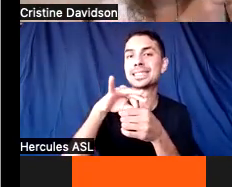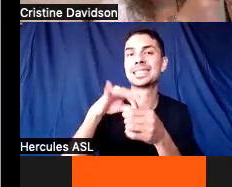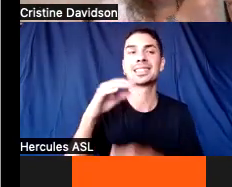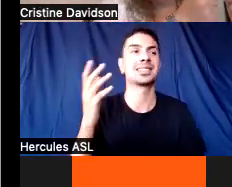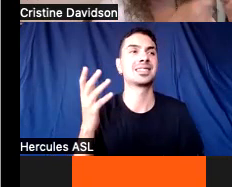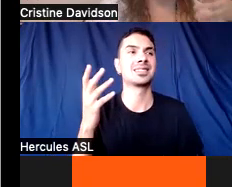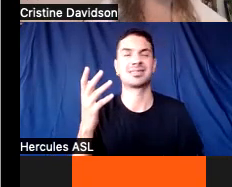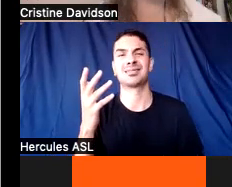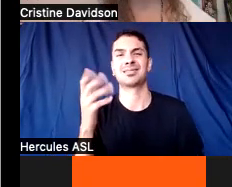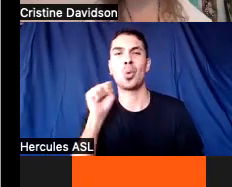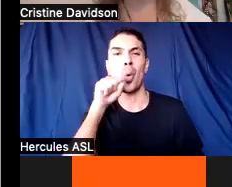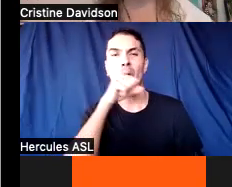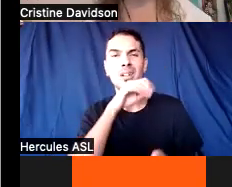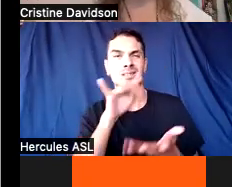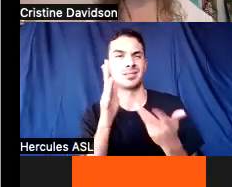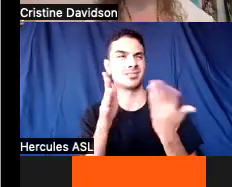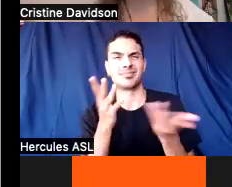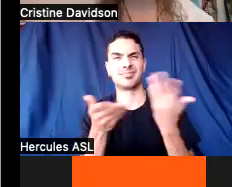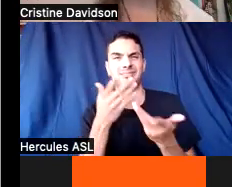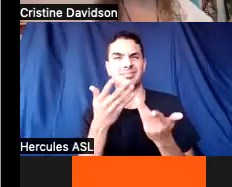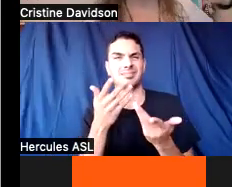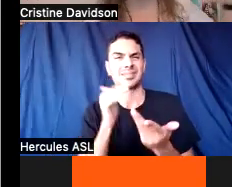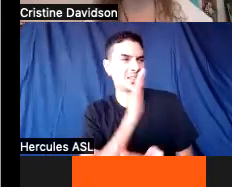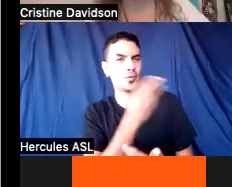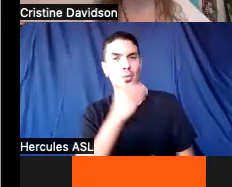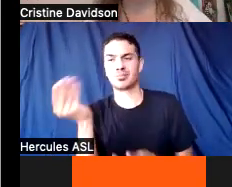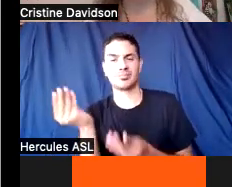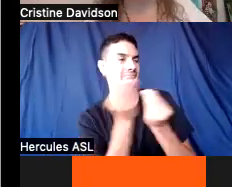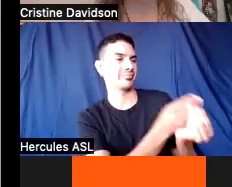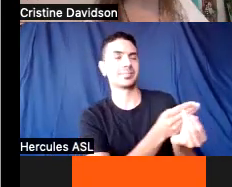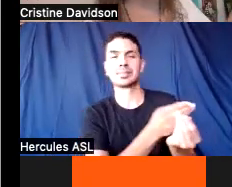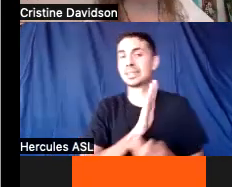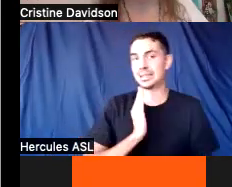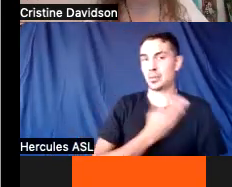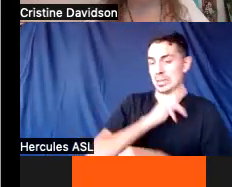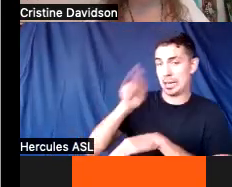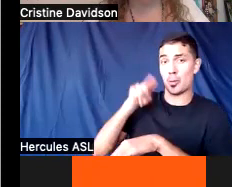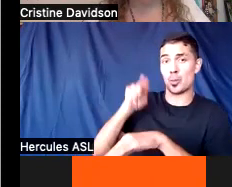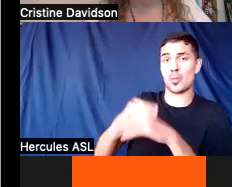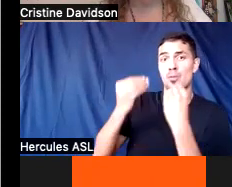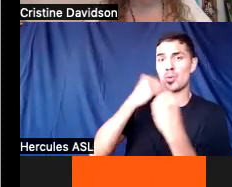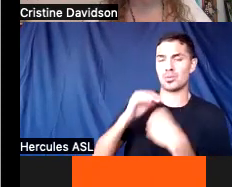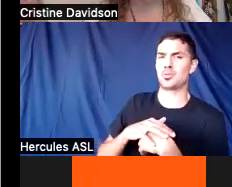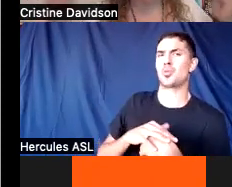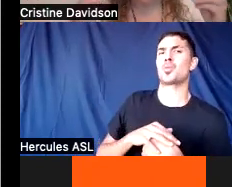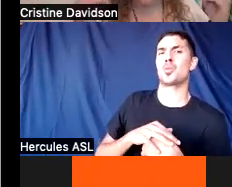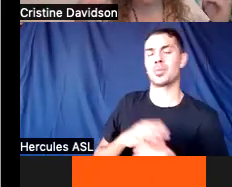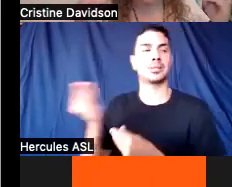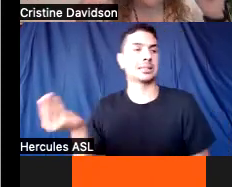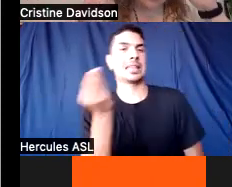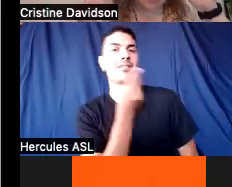that food coming in because they can't get their natural food because it's all been removed around them, right? So